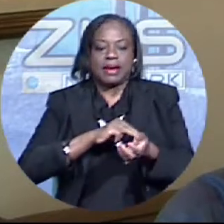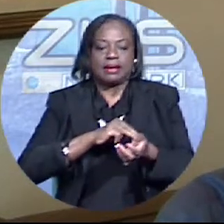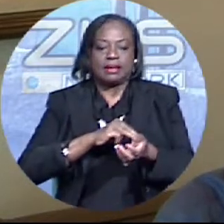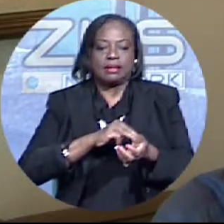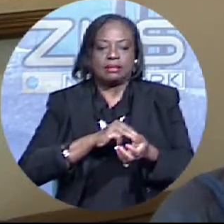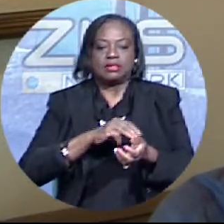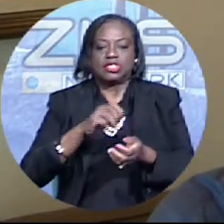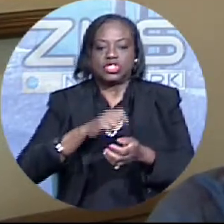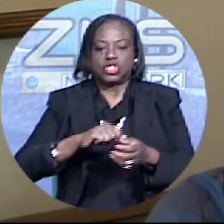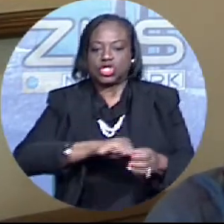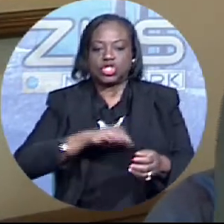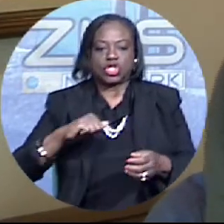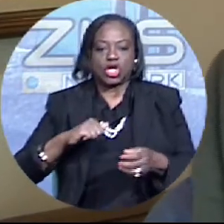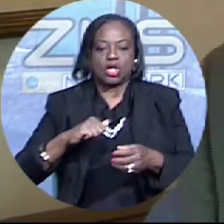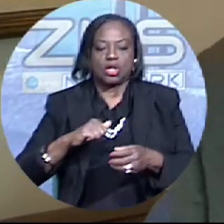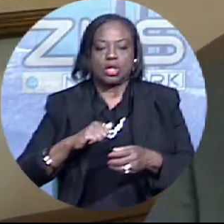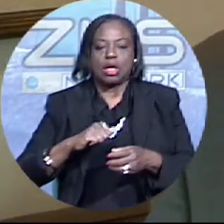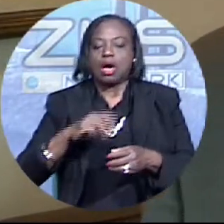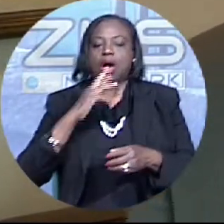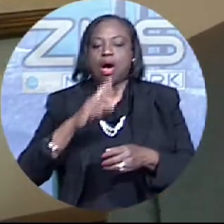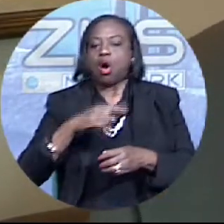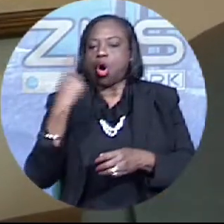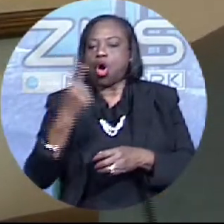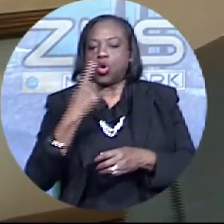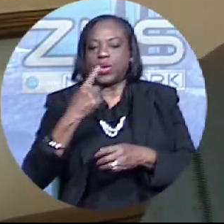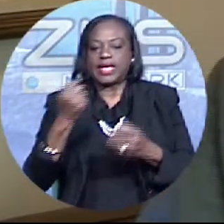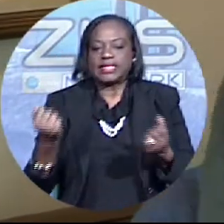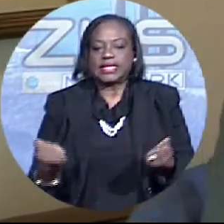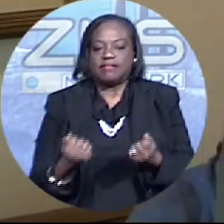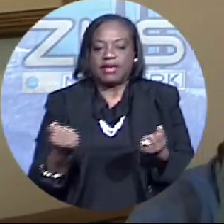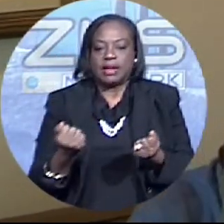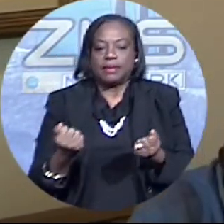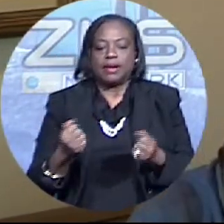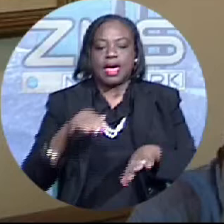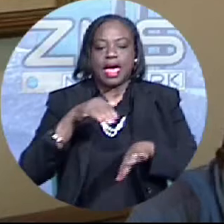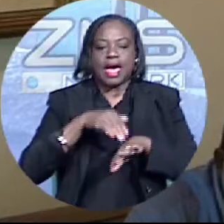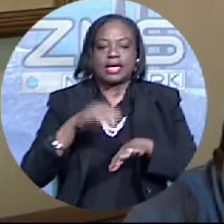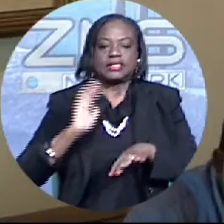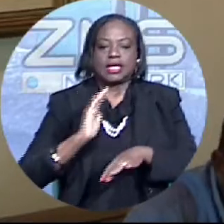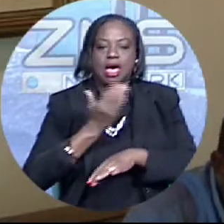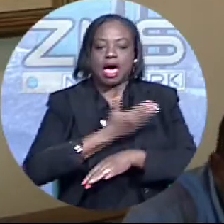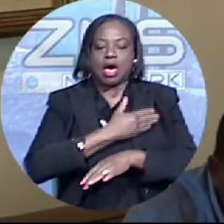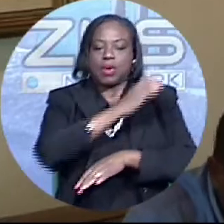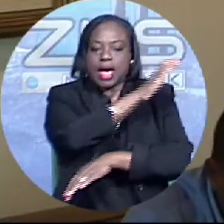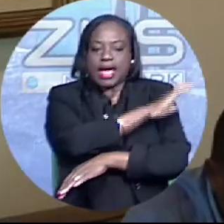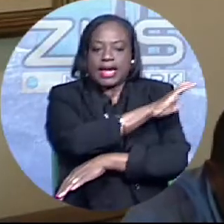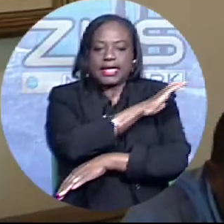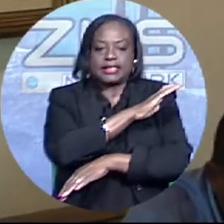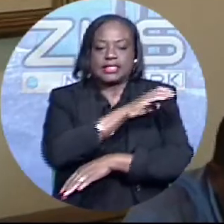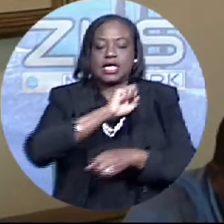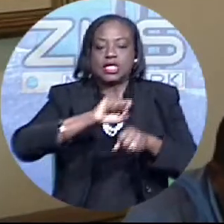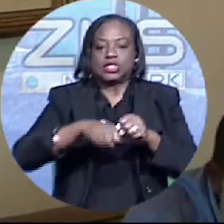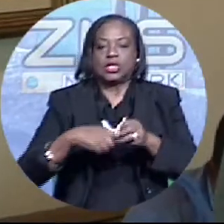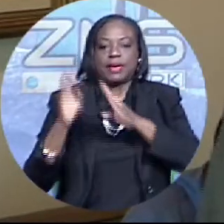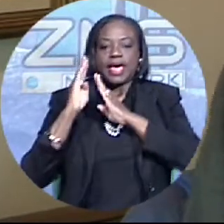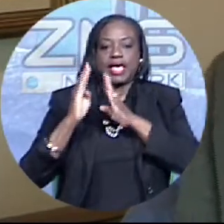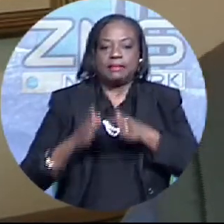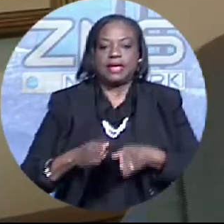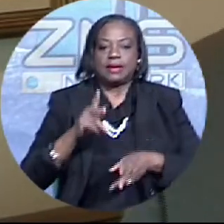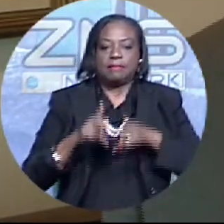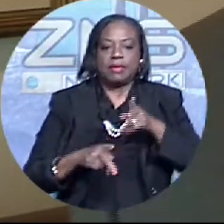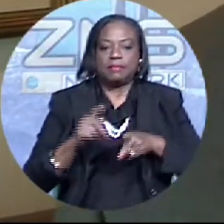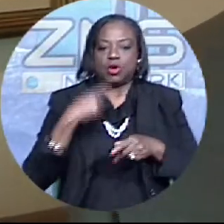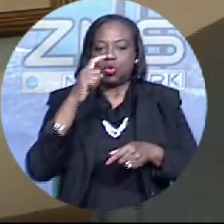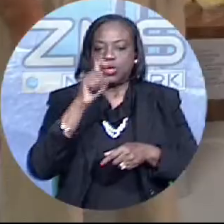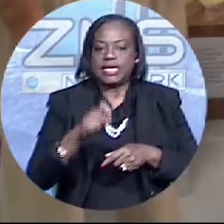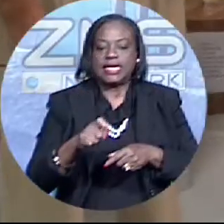surgical or pharmaceuticals, are always available in our clinics so that the Bahamian people who might need care will have